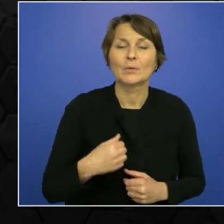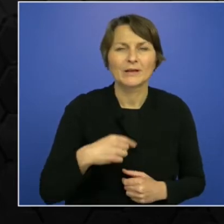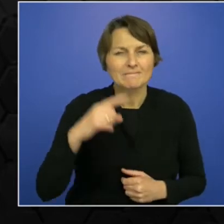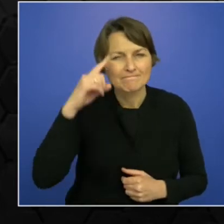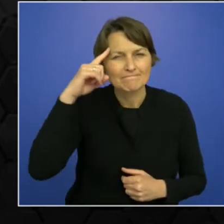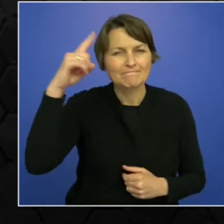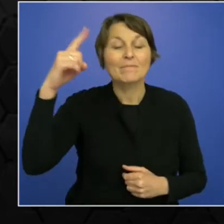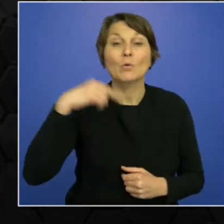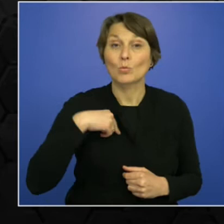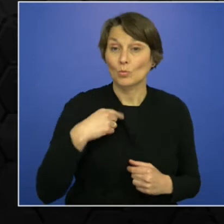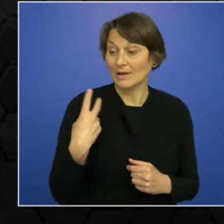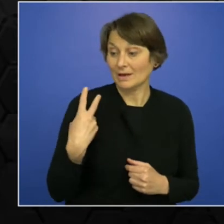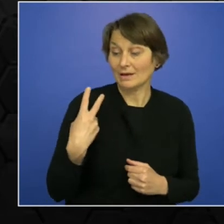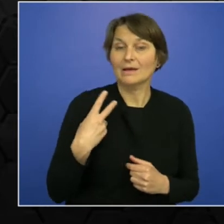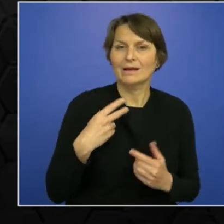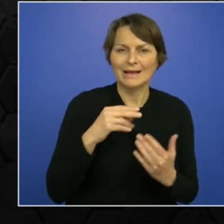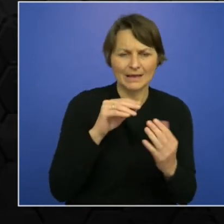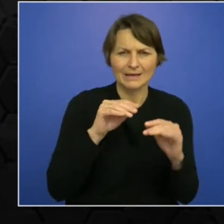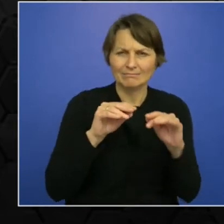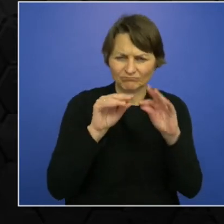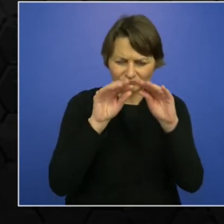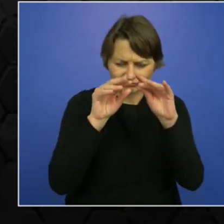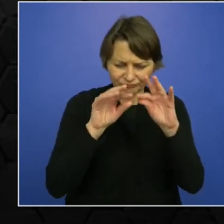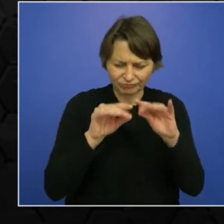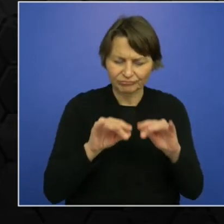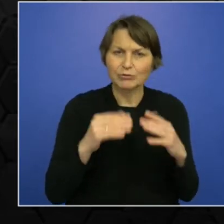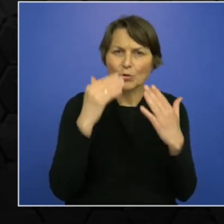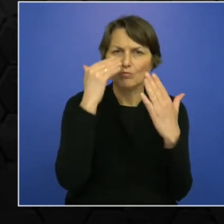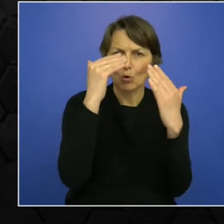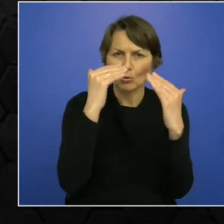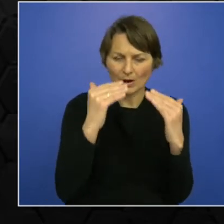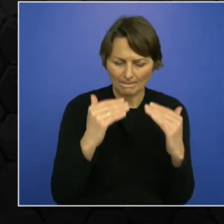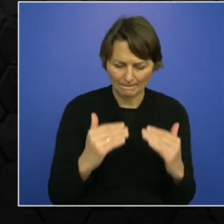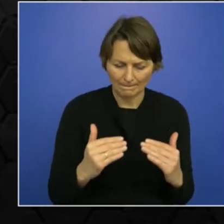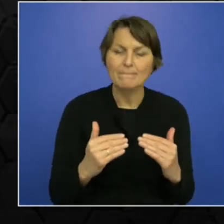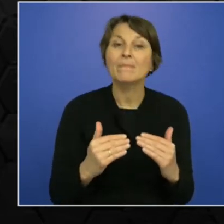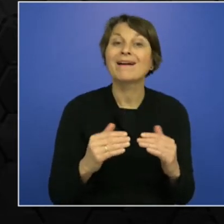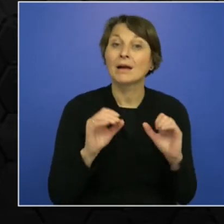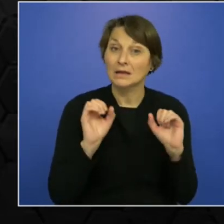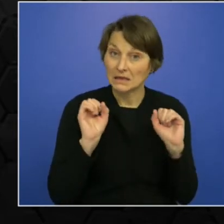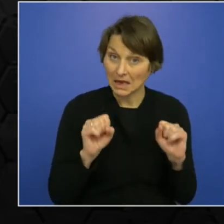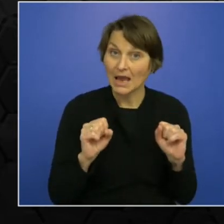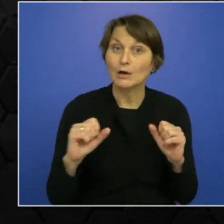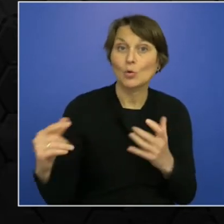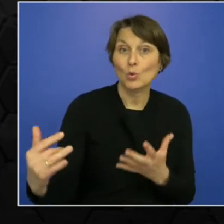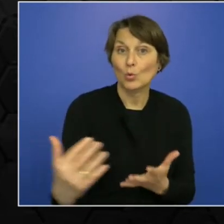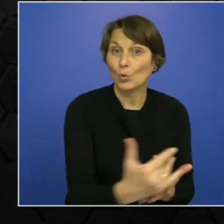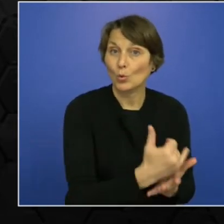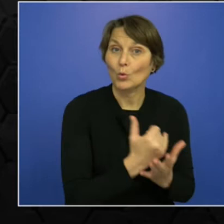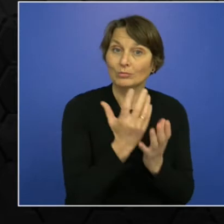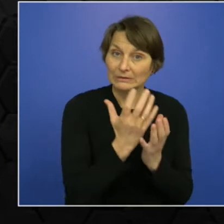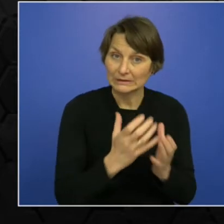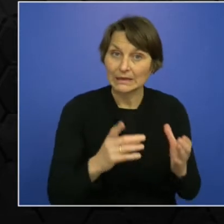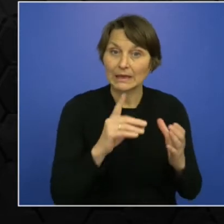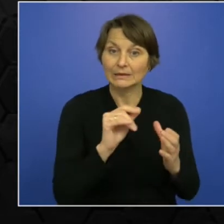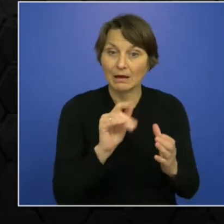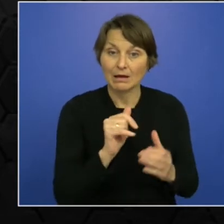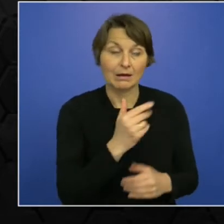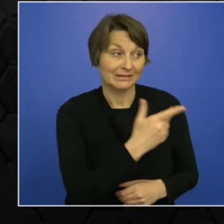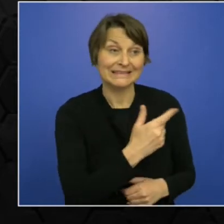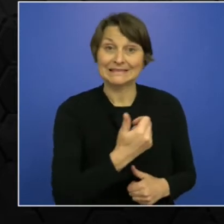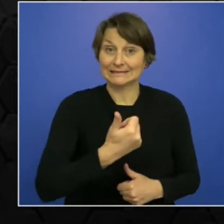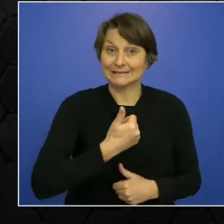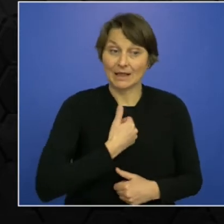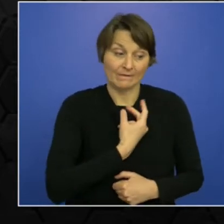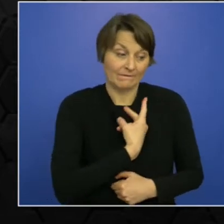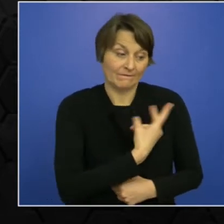program that allows you to collect the data. So we had to build this program from scratch. And what you